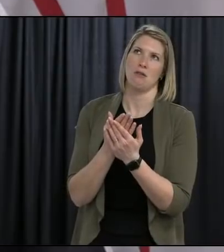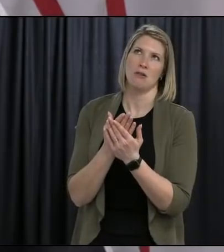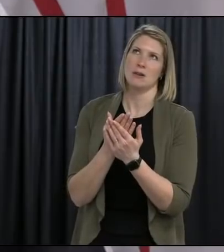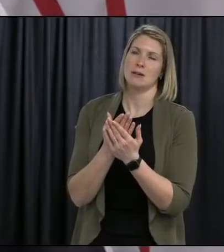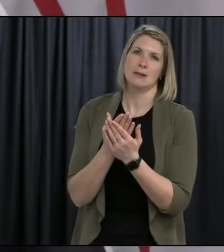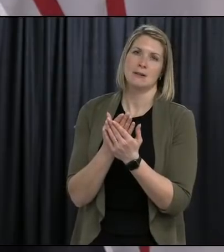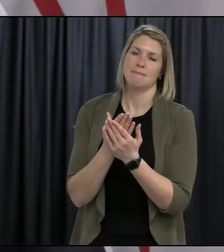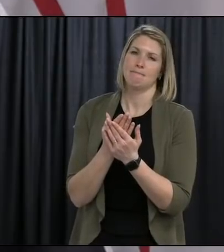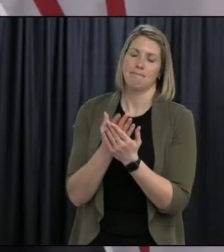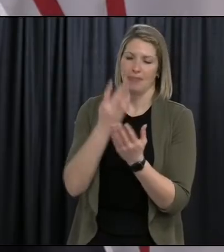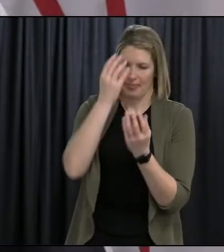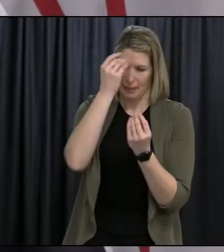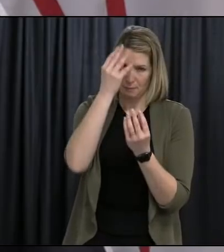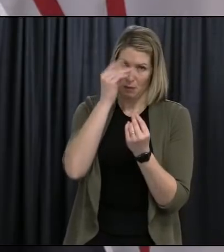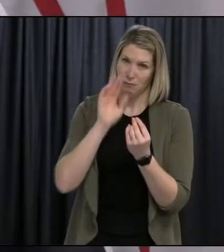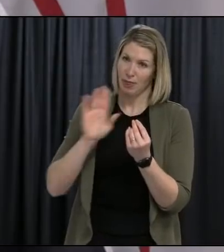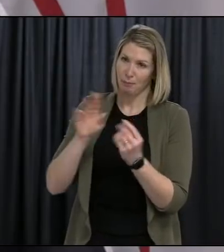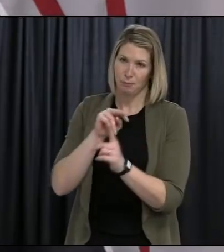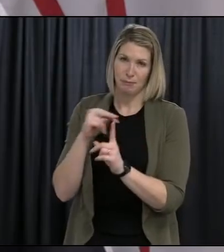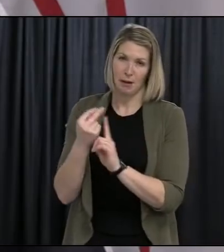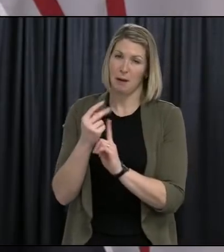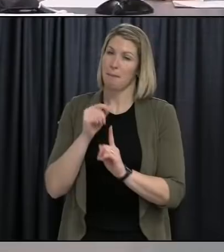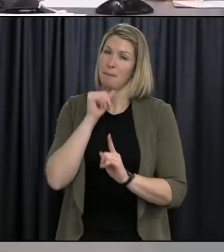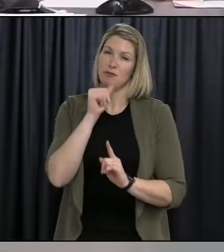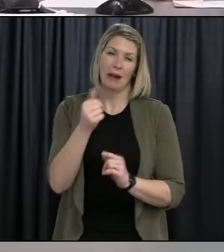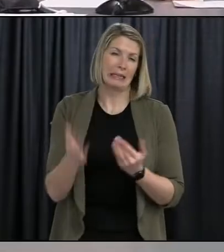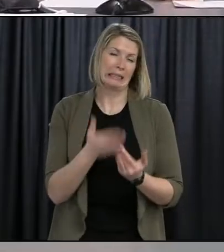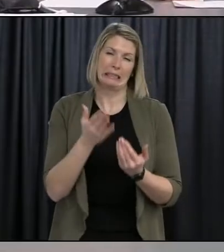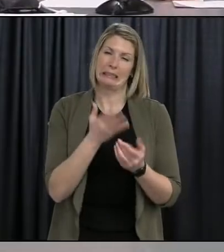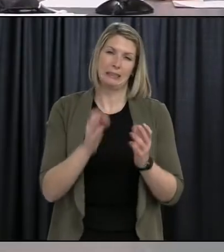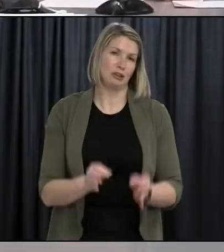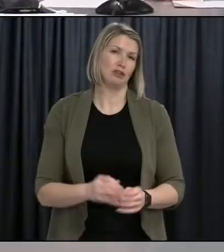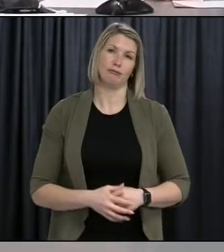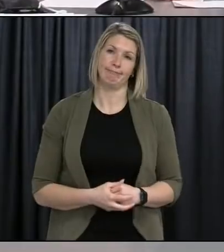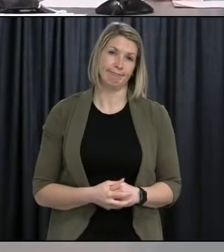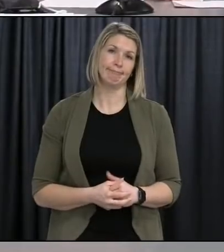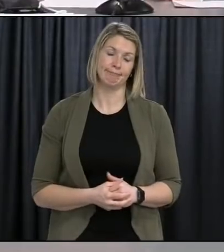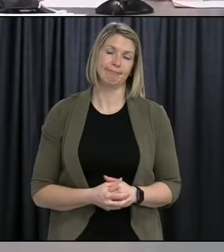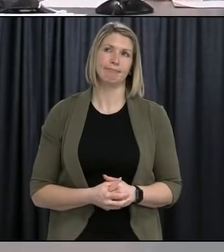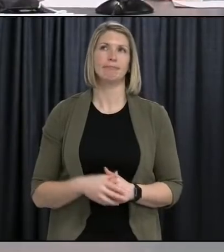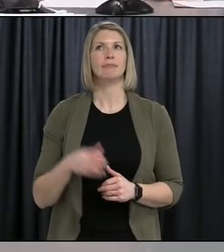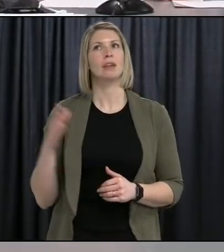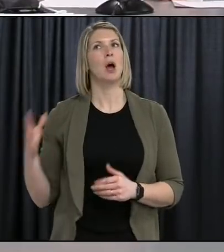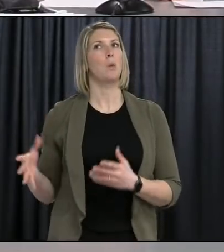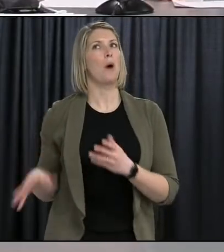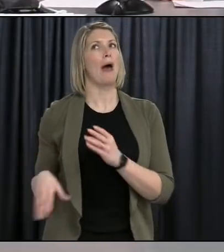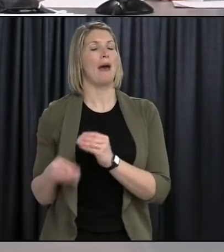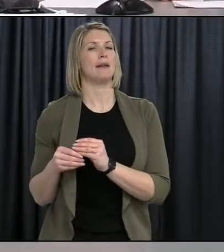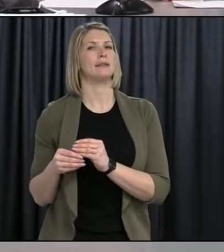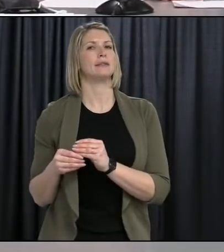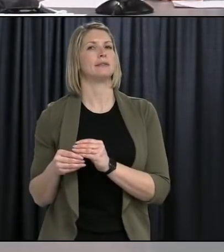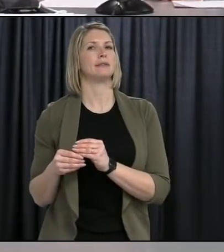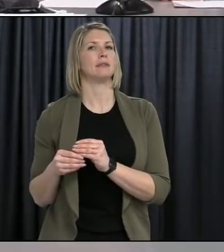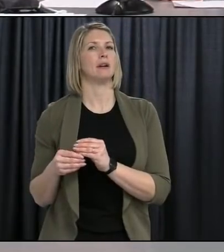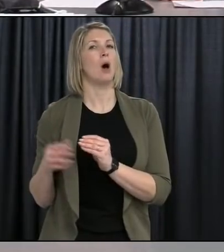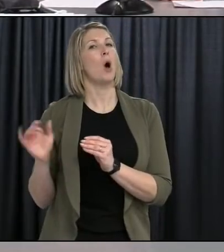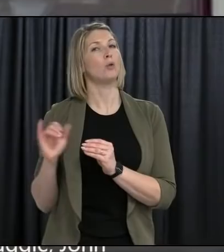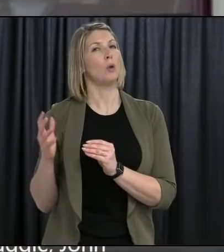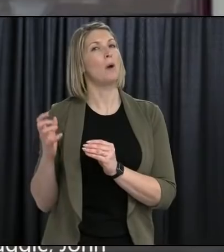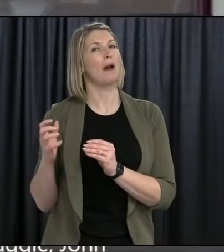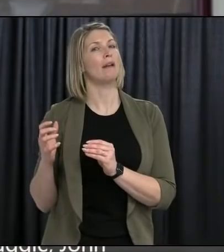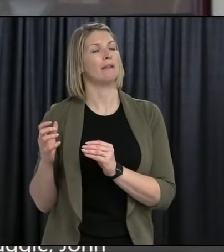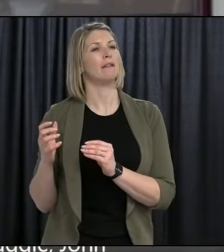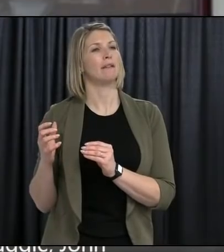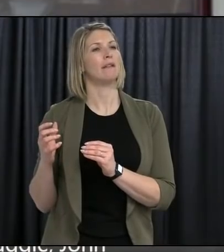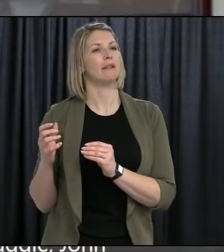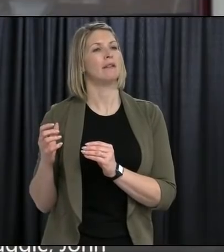easy decisions to make. Understood. Thank you. Brian, if I could add one other nuance to that as well.